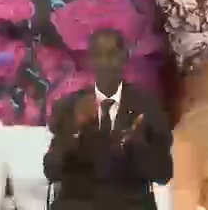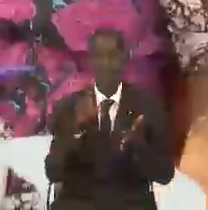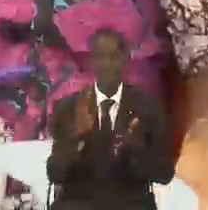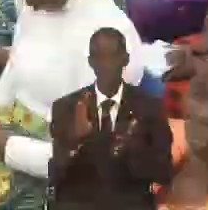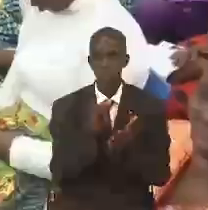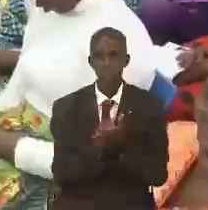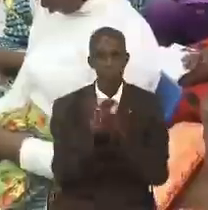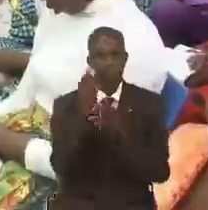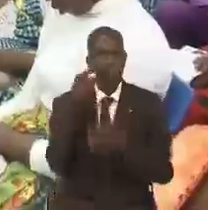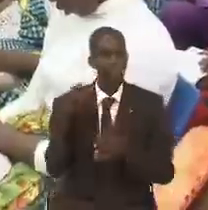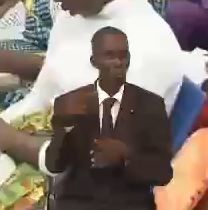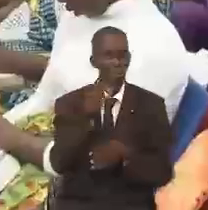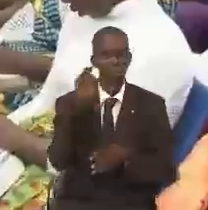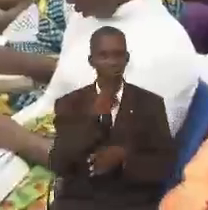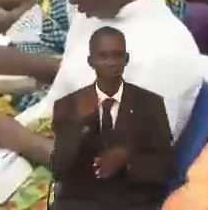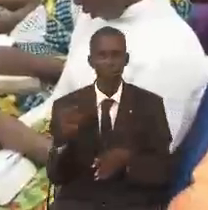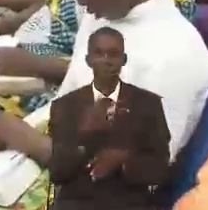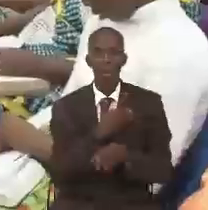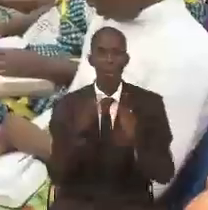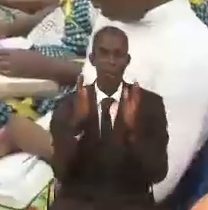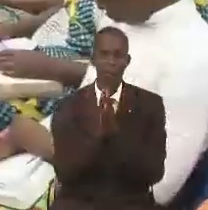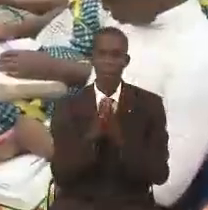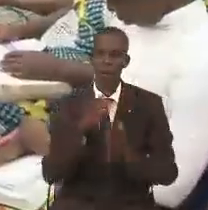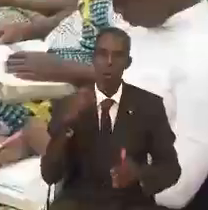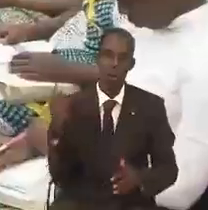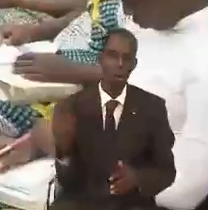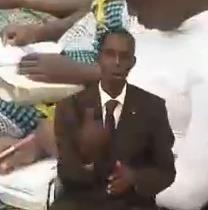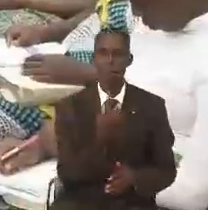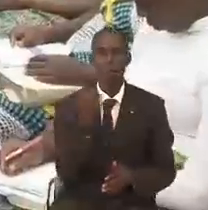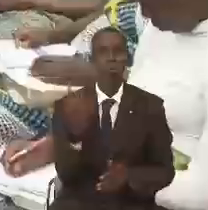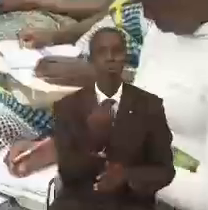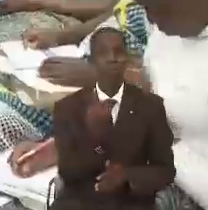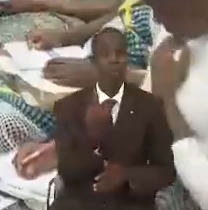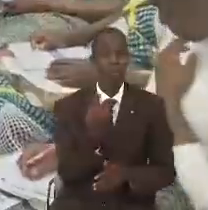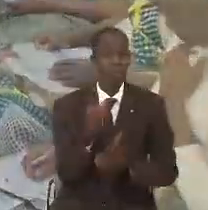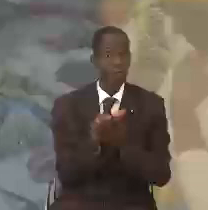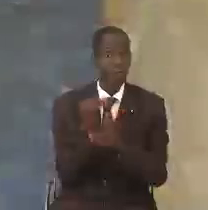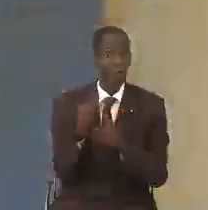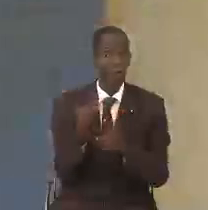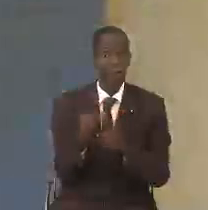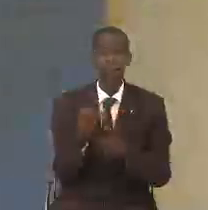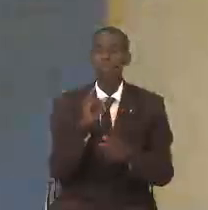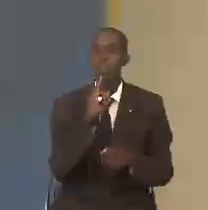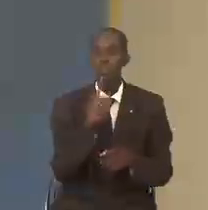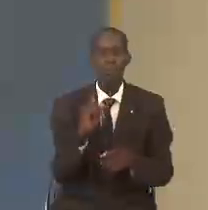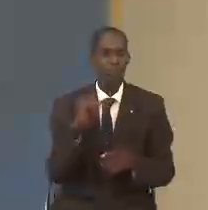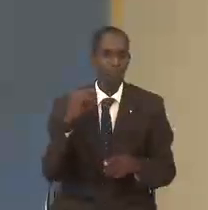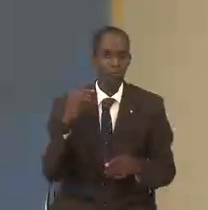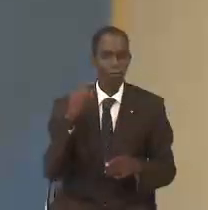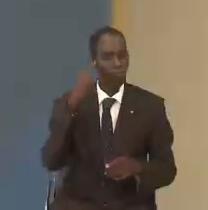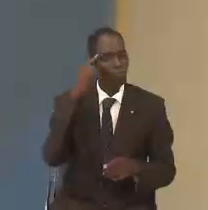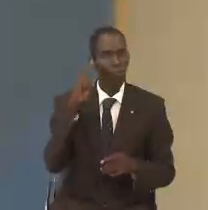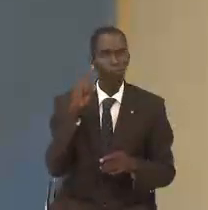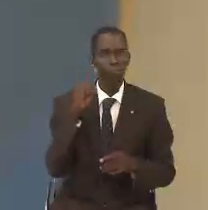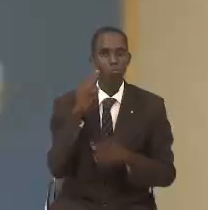and pray always. Now that word always is for both words. Watch ye always, pray